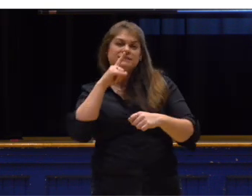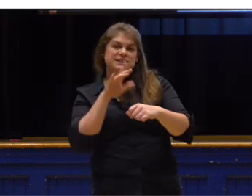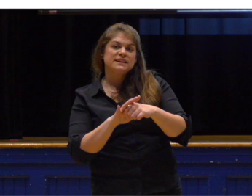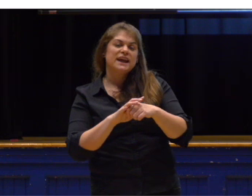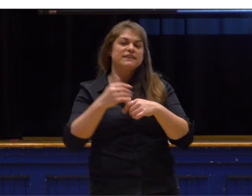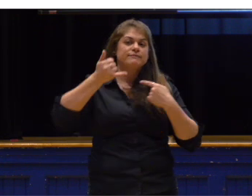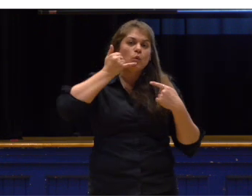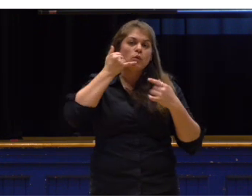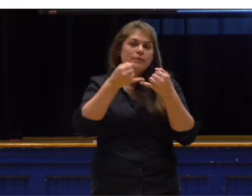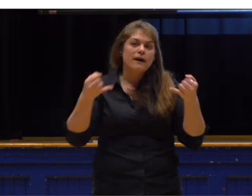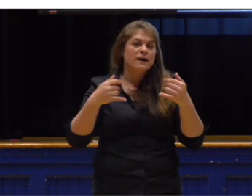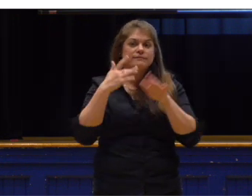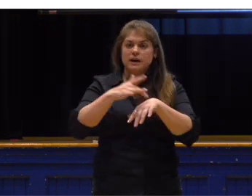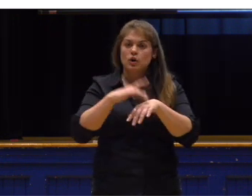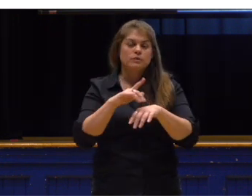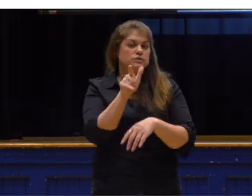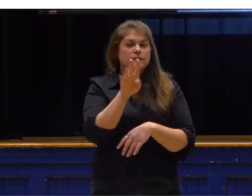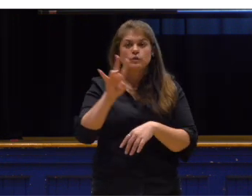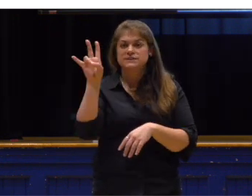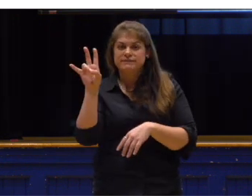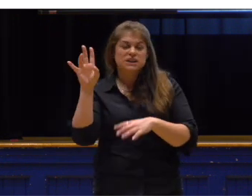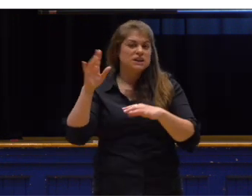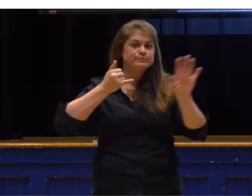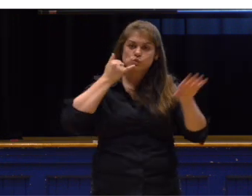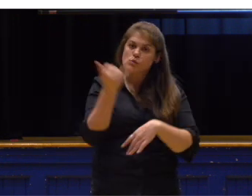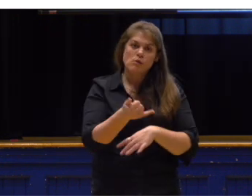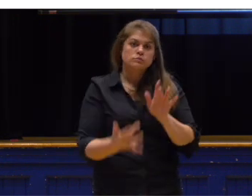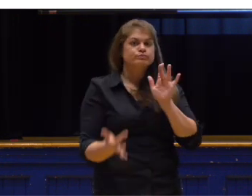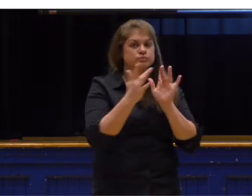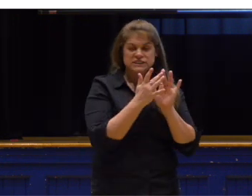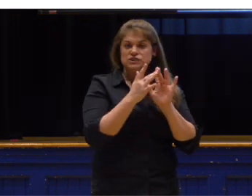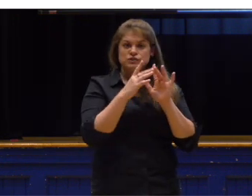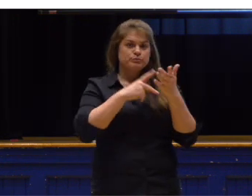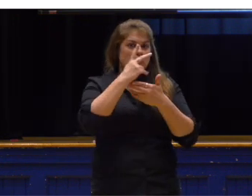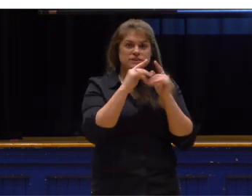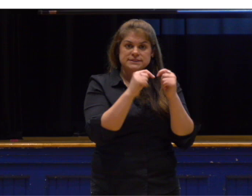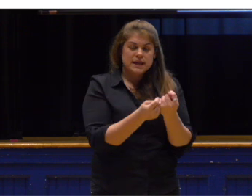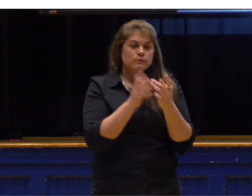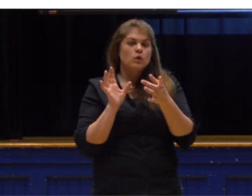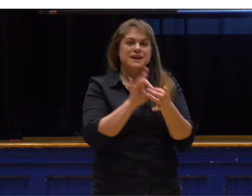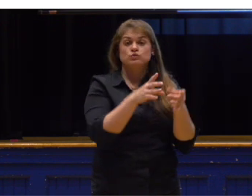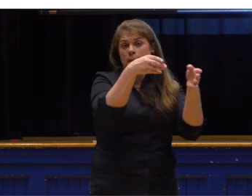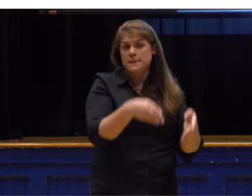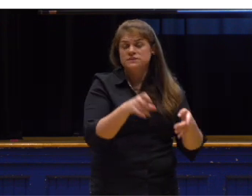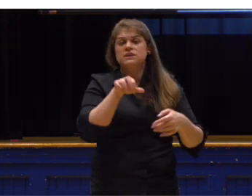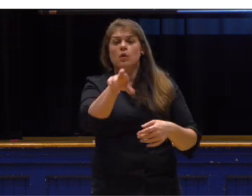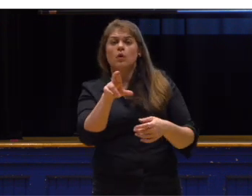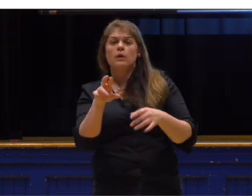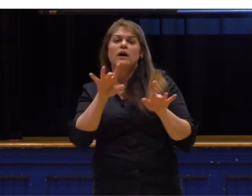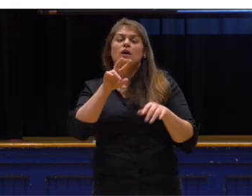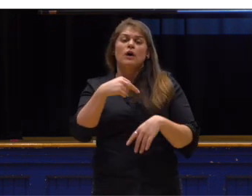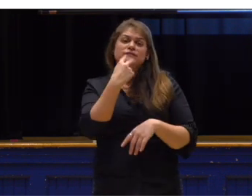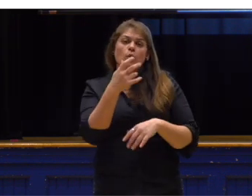hotline available 24/7 to reach the project team. That will connect you either to a person or to a voicemail